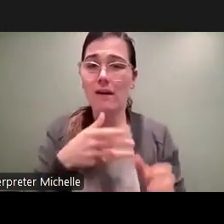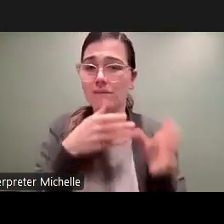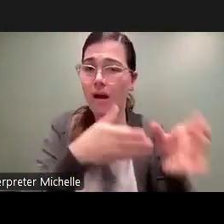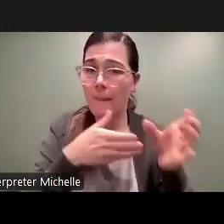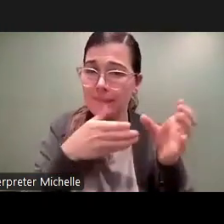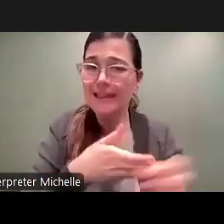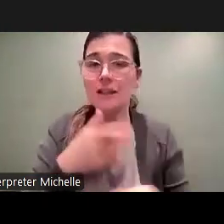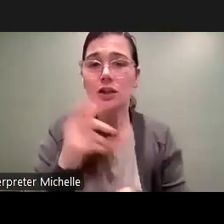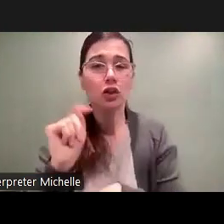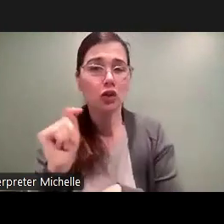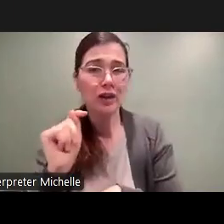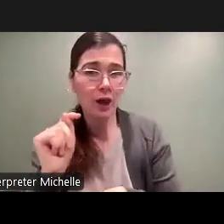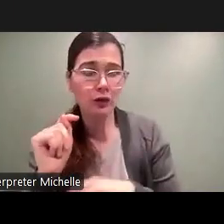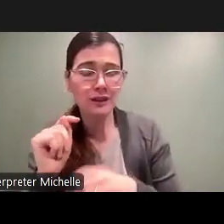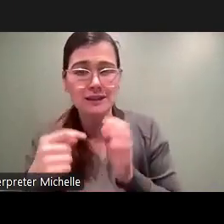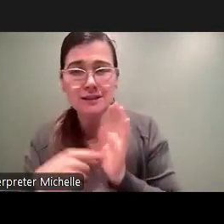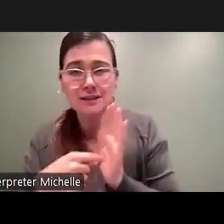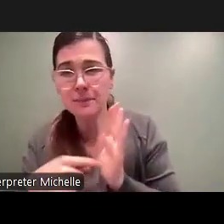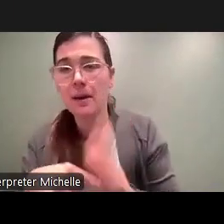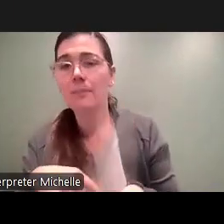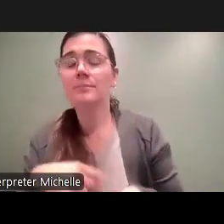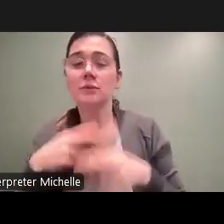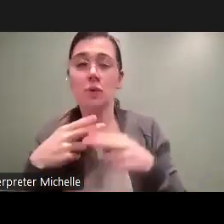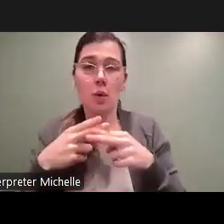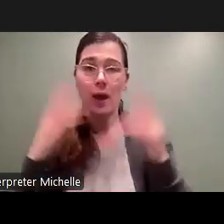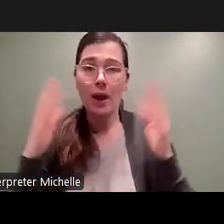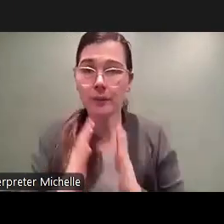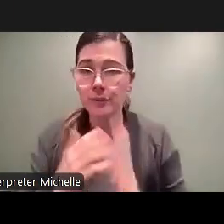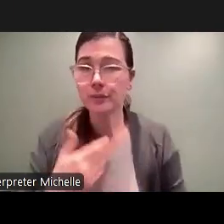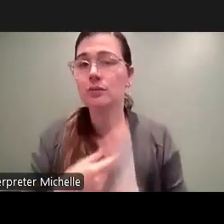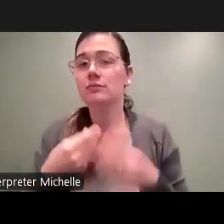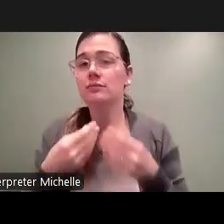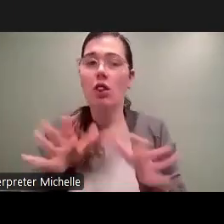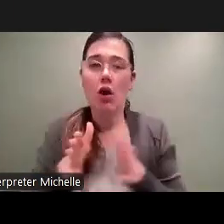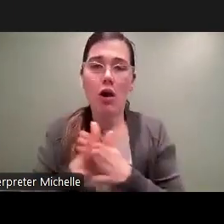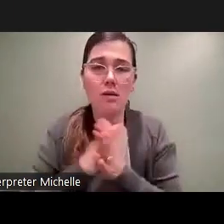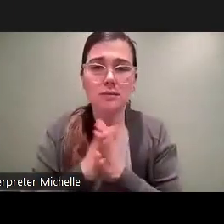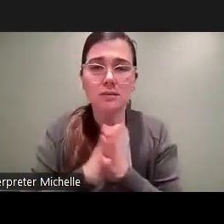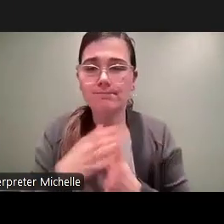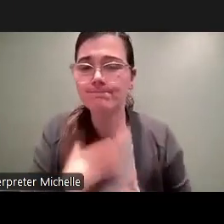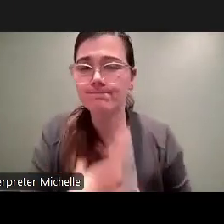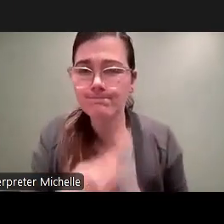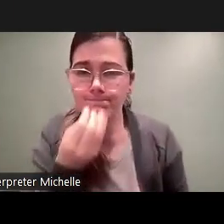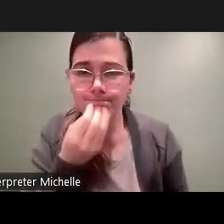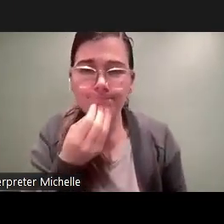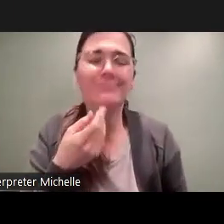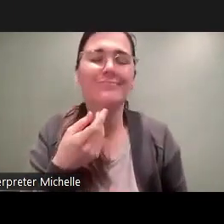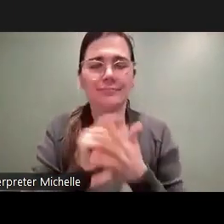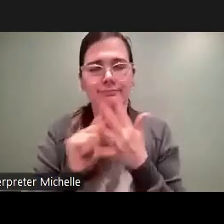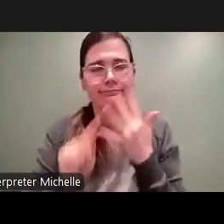urinary symptoms, weight loss, loss of appetite, etc.